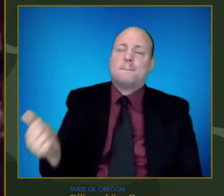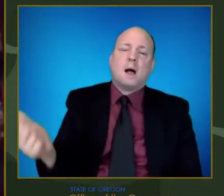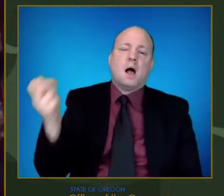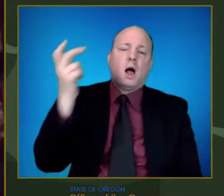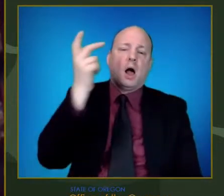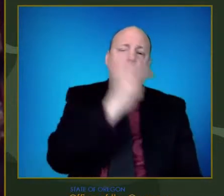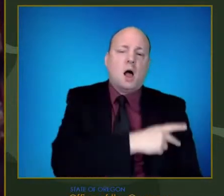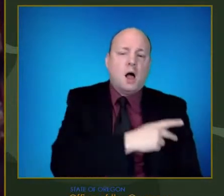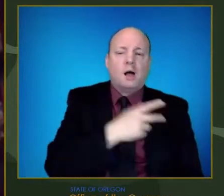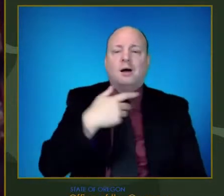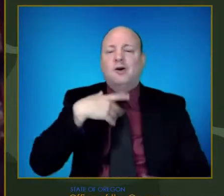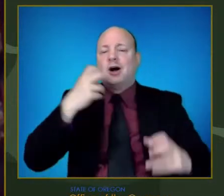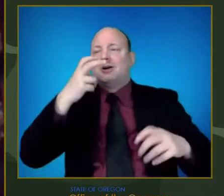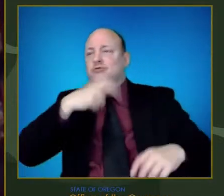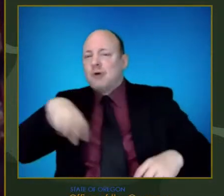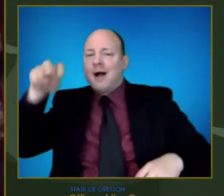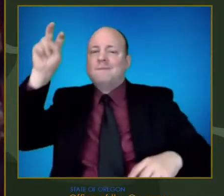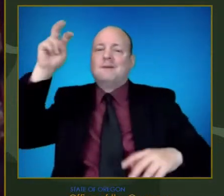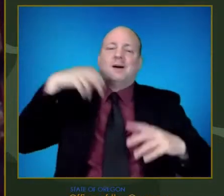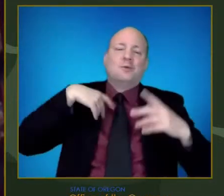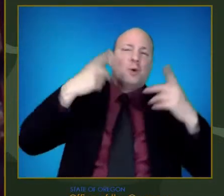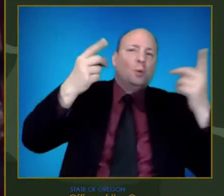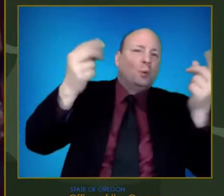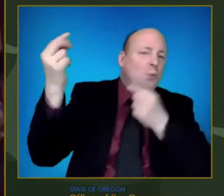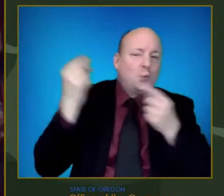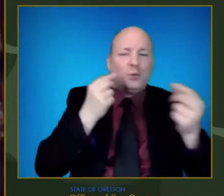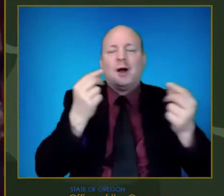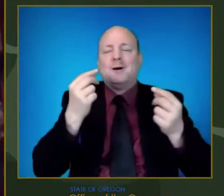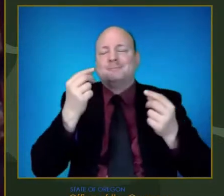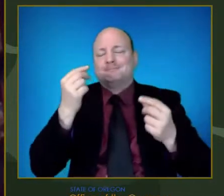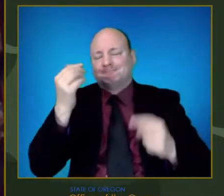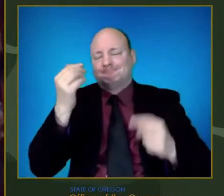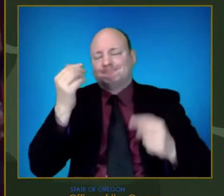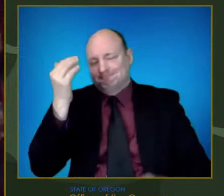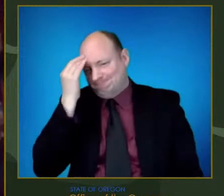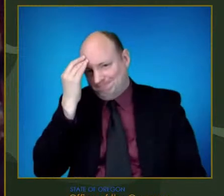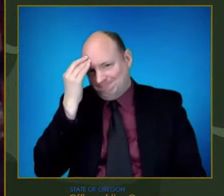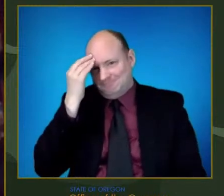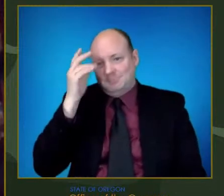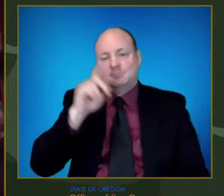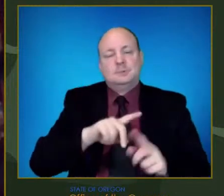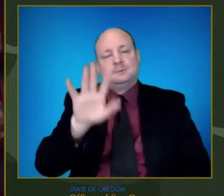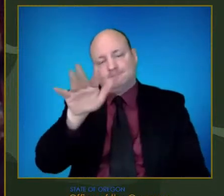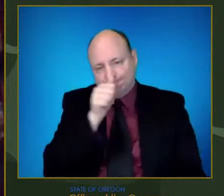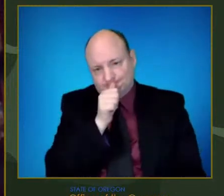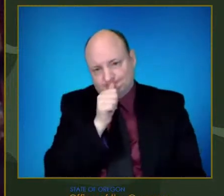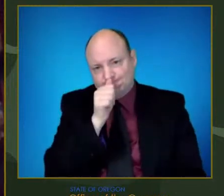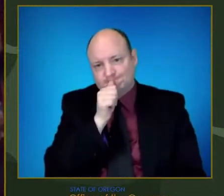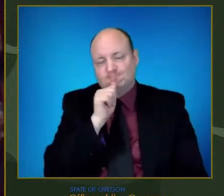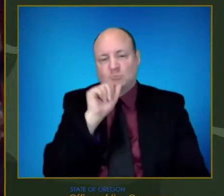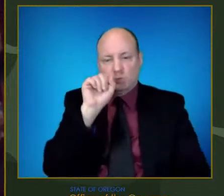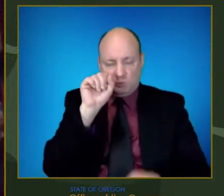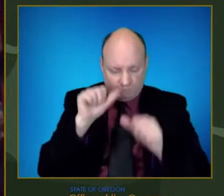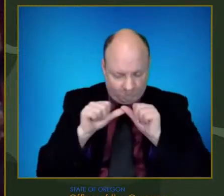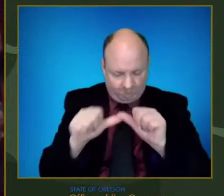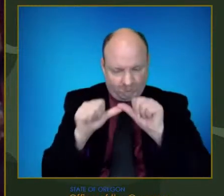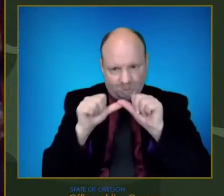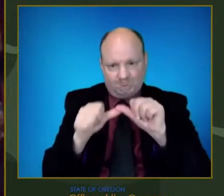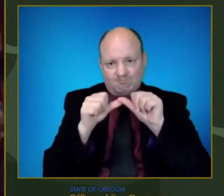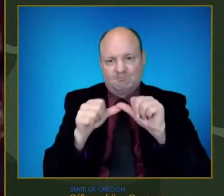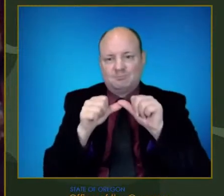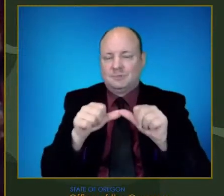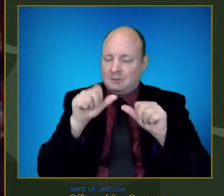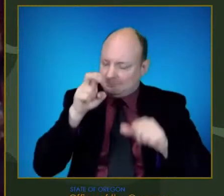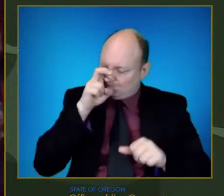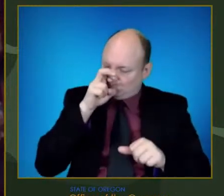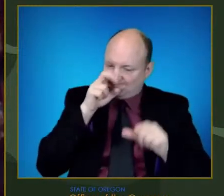love. As this latest model shows, we still have some work to do. We must remain vigilant, but experience has shown us that small